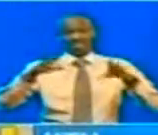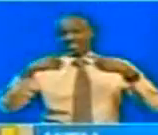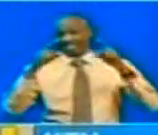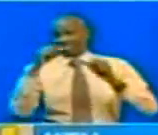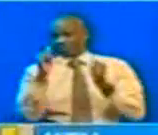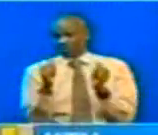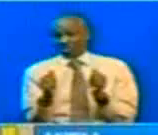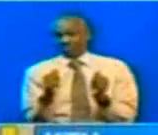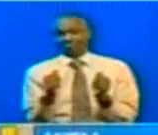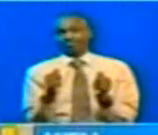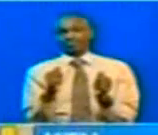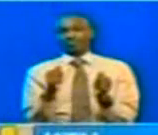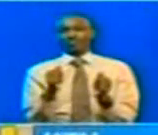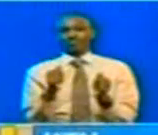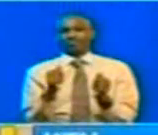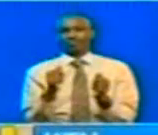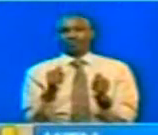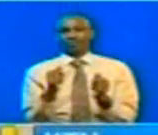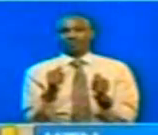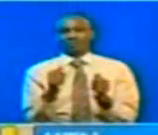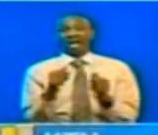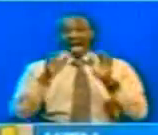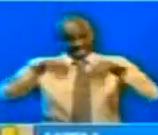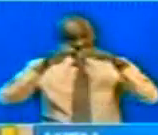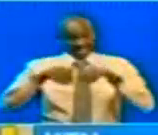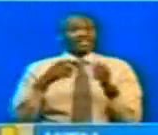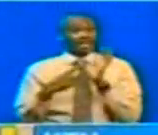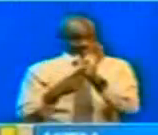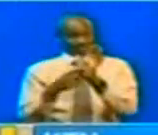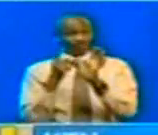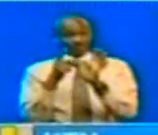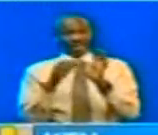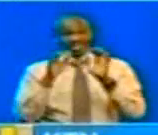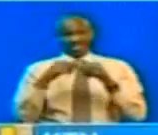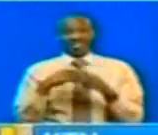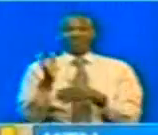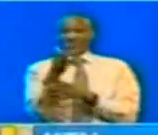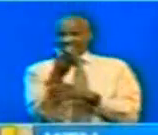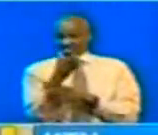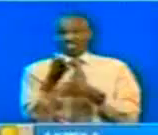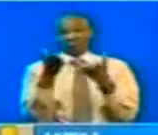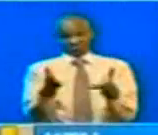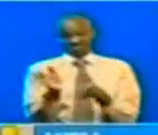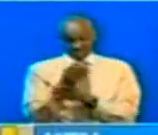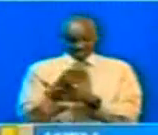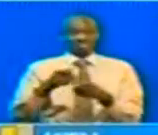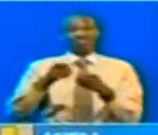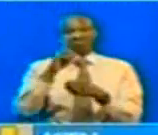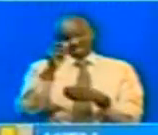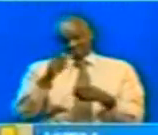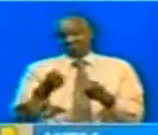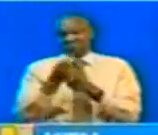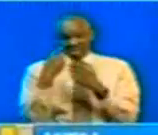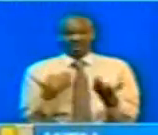successfully devolved. Mm-hmm. We've had agriculture, for example, fisheries, those services are running and pretty